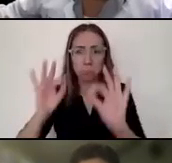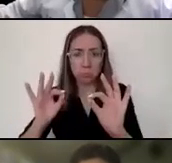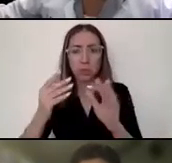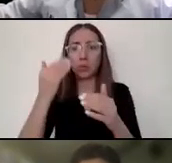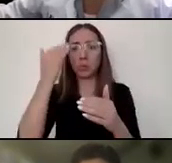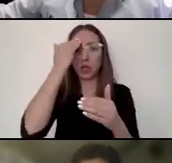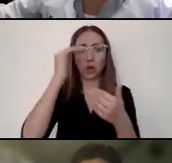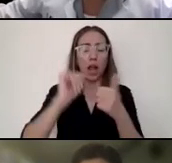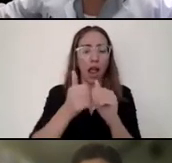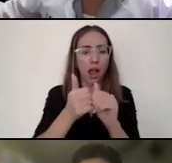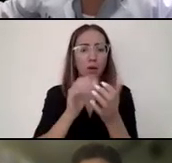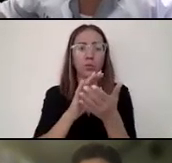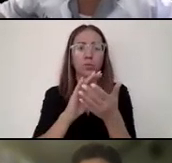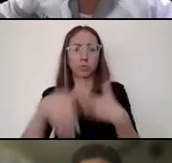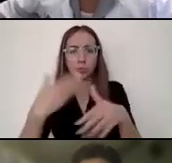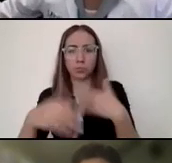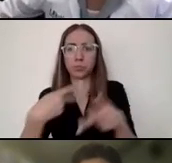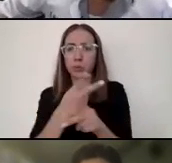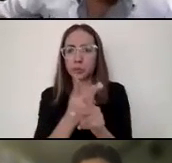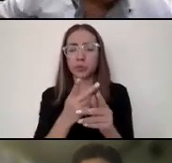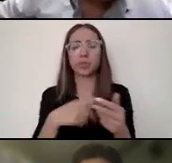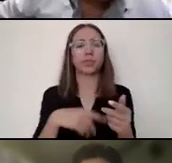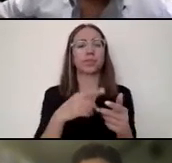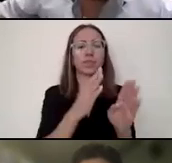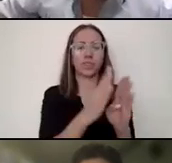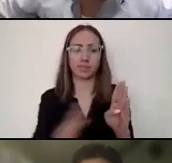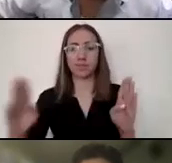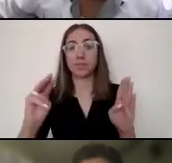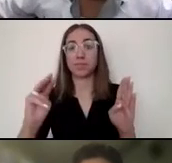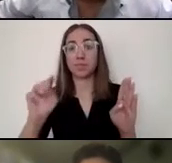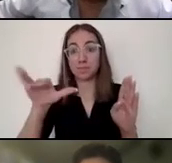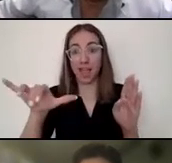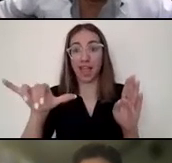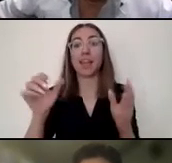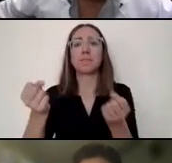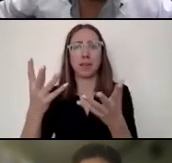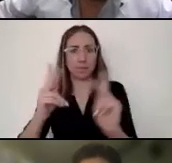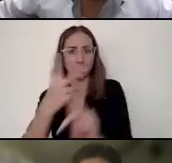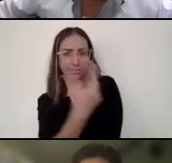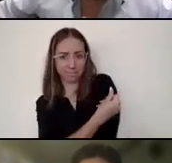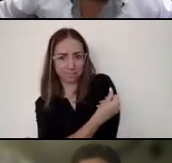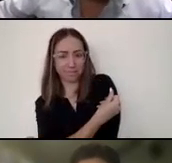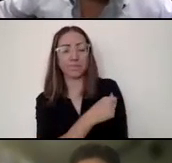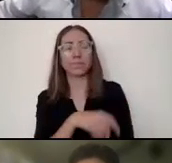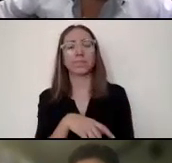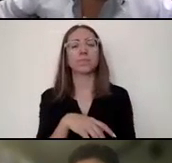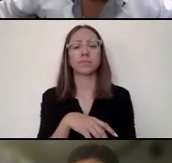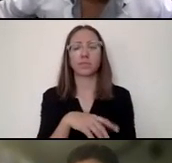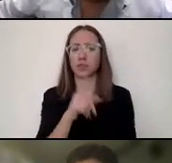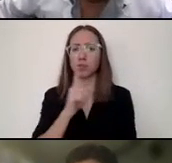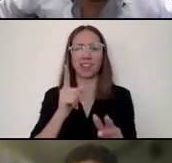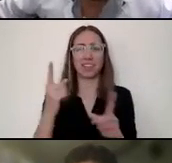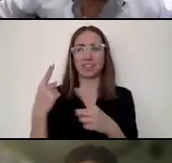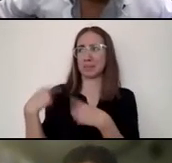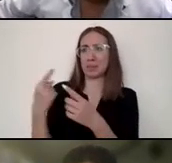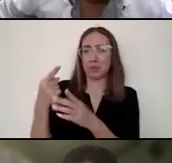do it best. And then we had a dramatic upswing through May in the amount of people taking up vaccines, but it really, really has tapered off the last few weeks.